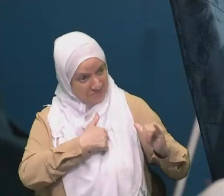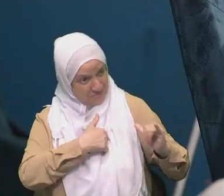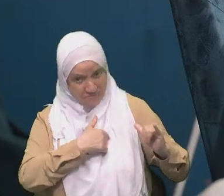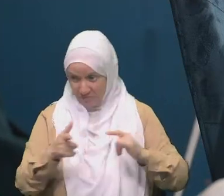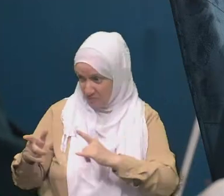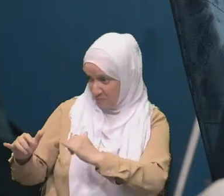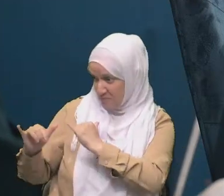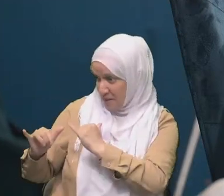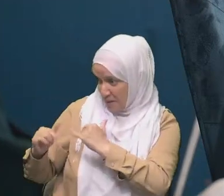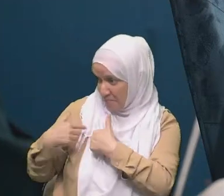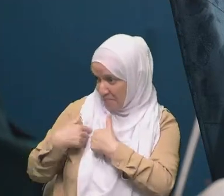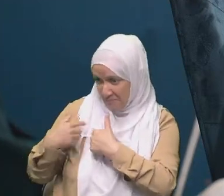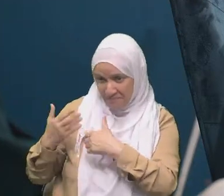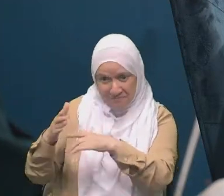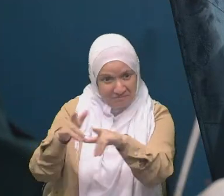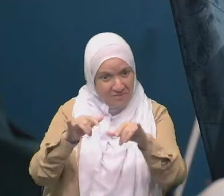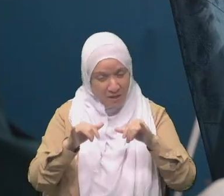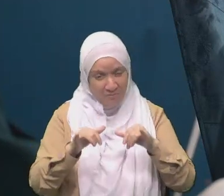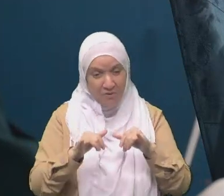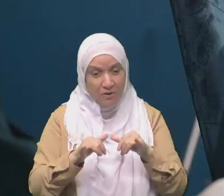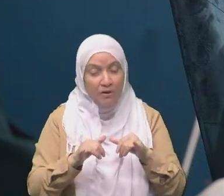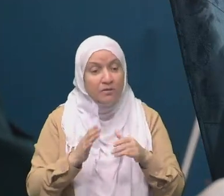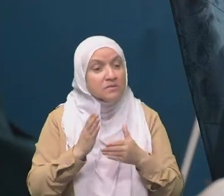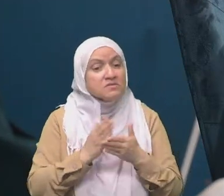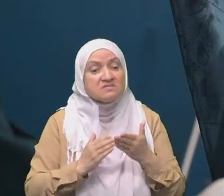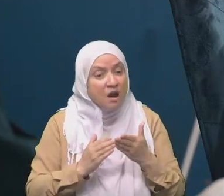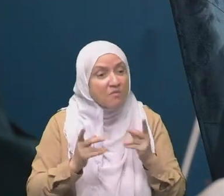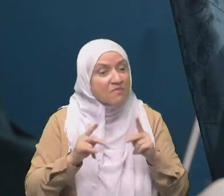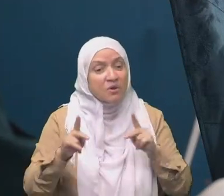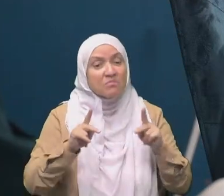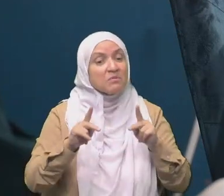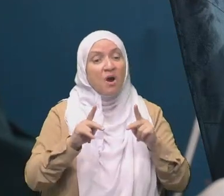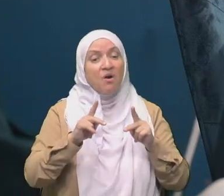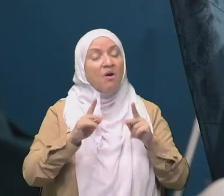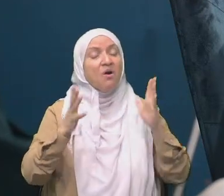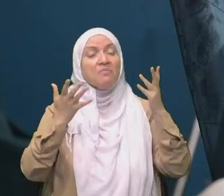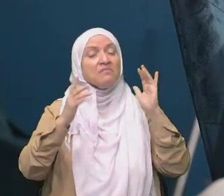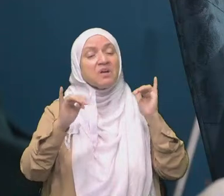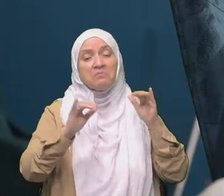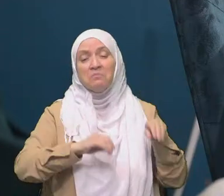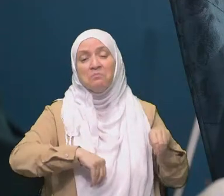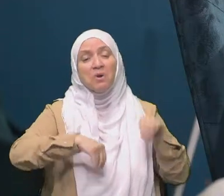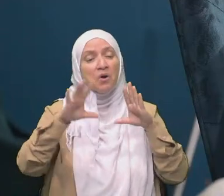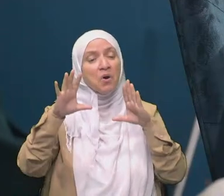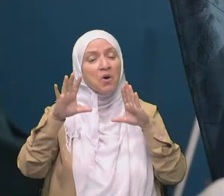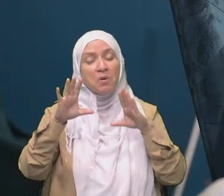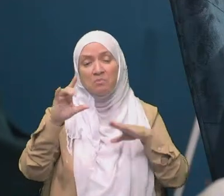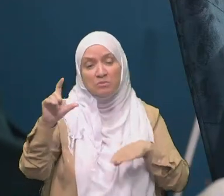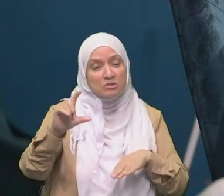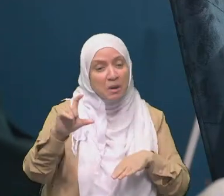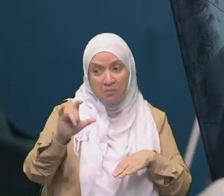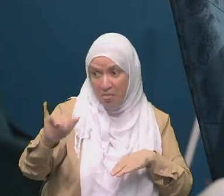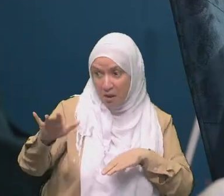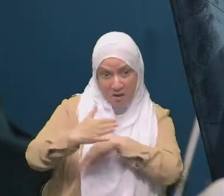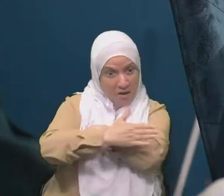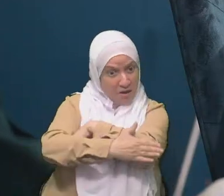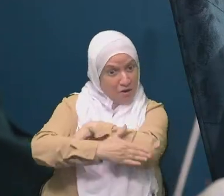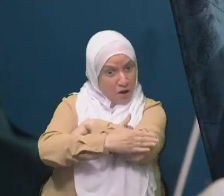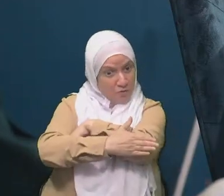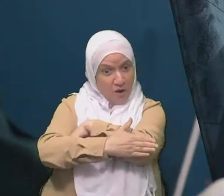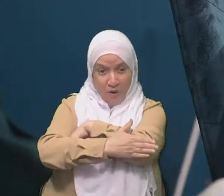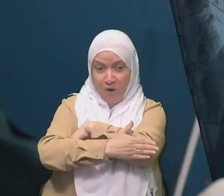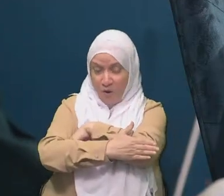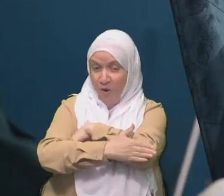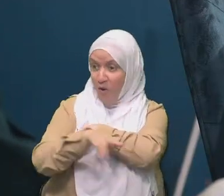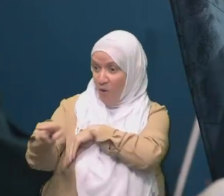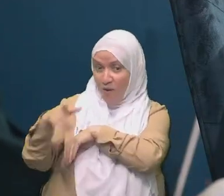going to be awesome. We're going to be righteous people, inshallah, and so on. So they go to a Muslim country, and they realize that in Muslim countries, they have the